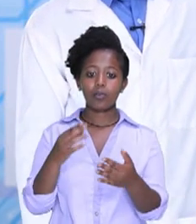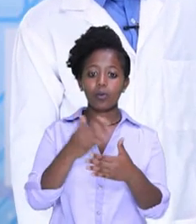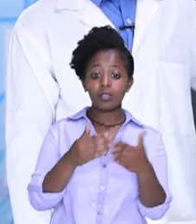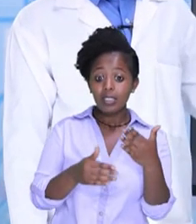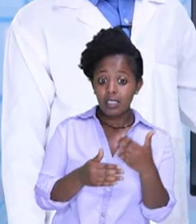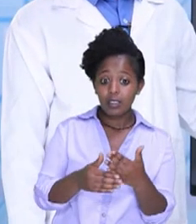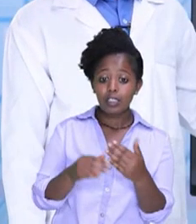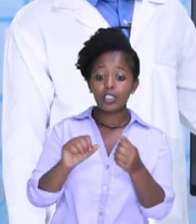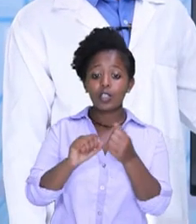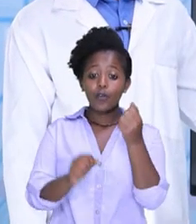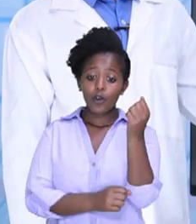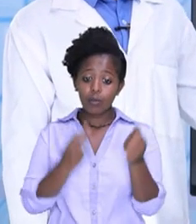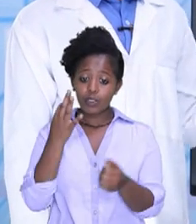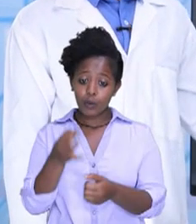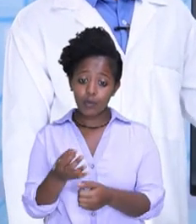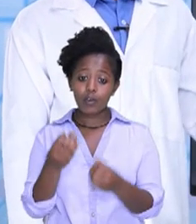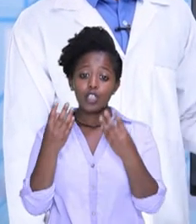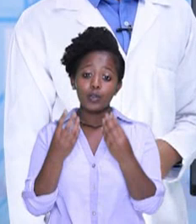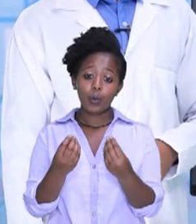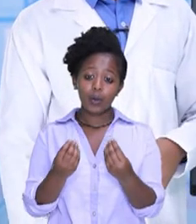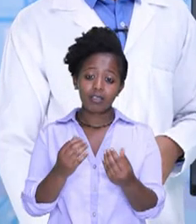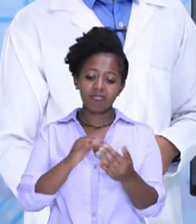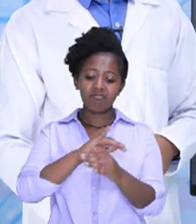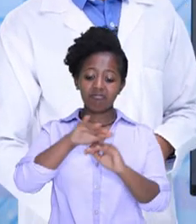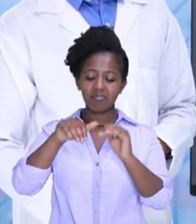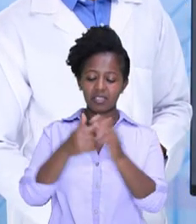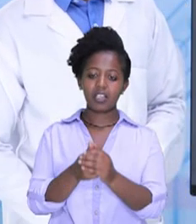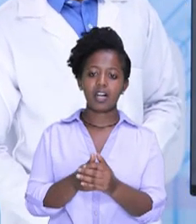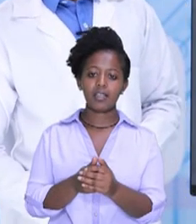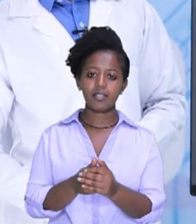constitute for the formation of soil in general.